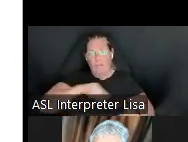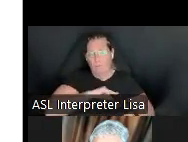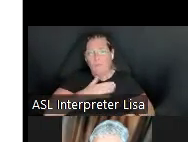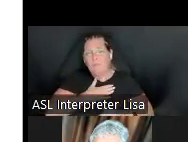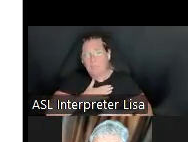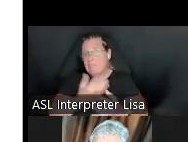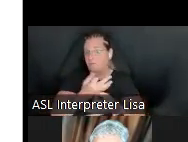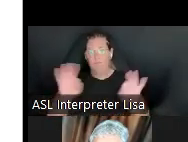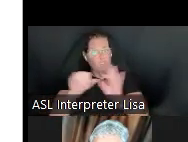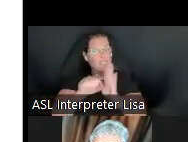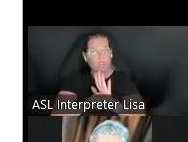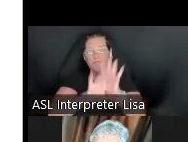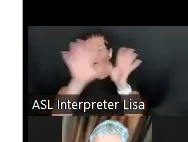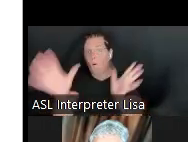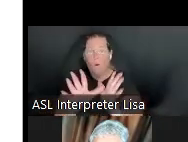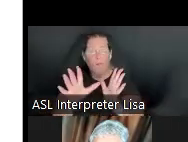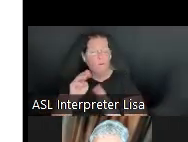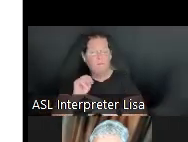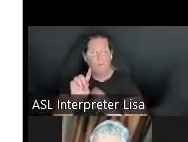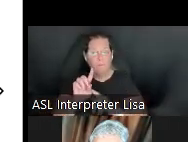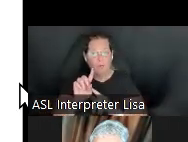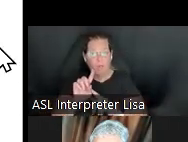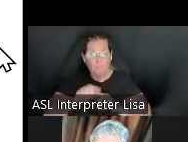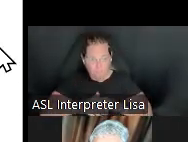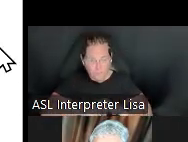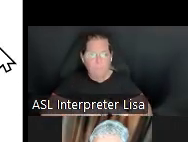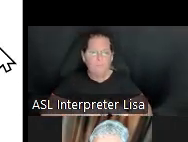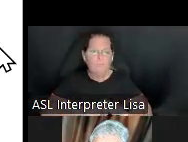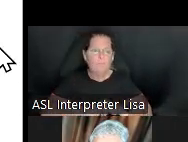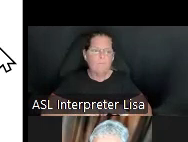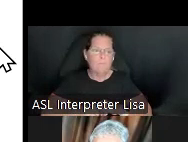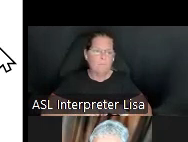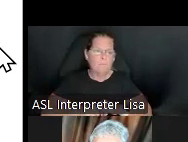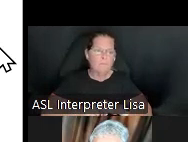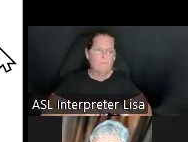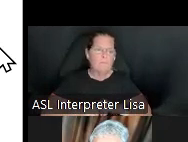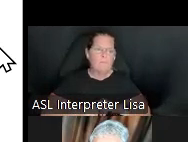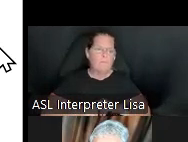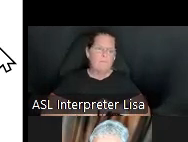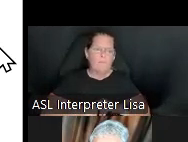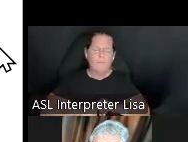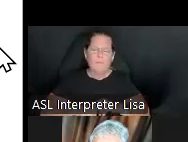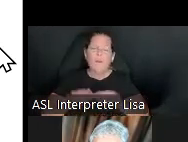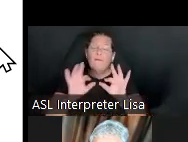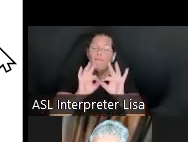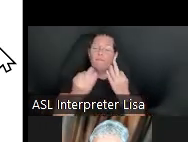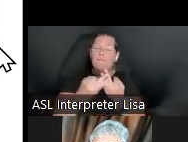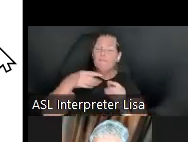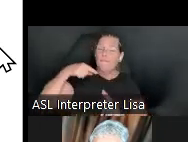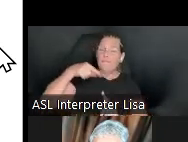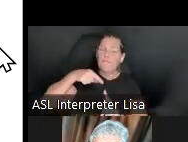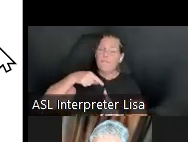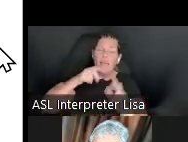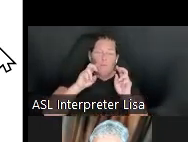service statewide. For families and family roles specifically, and that when we think about family issues